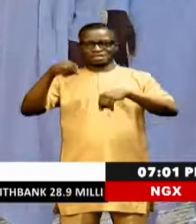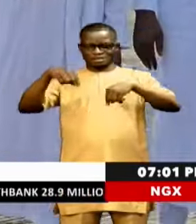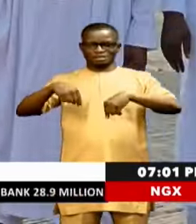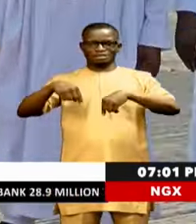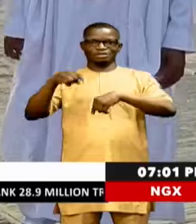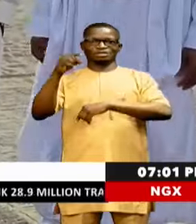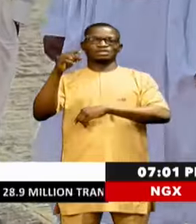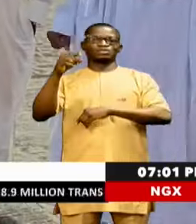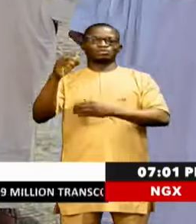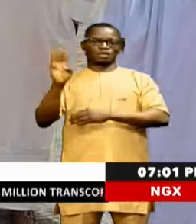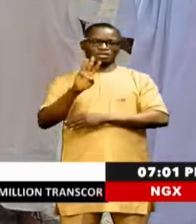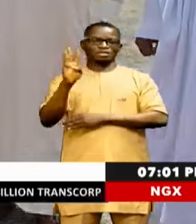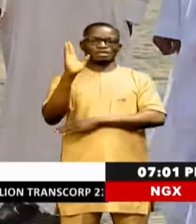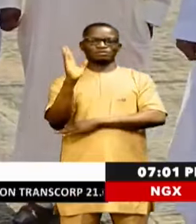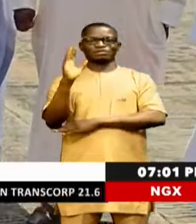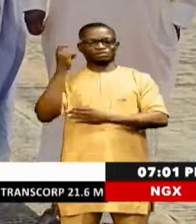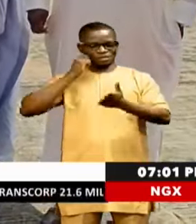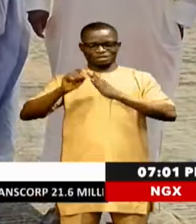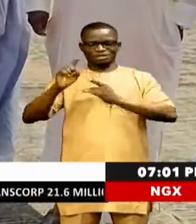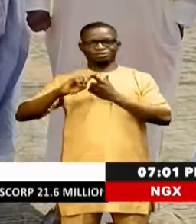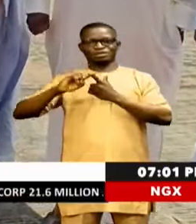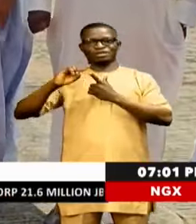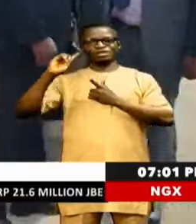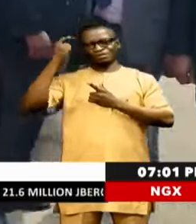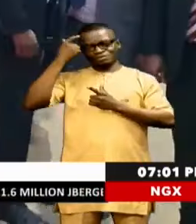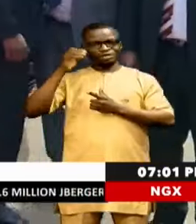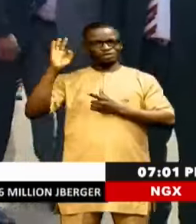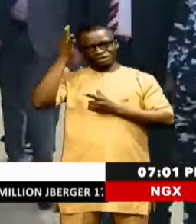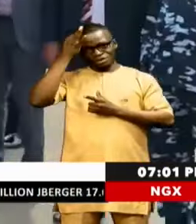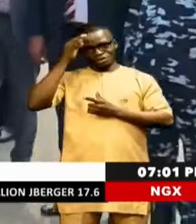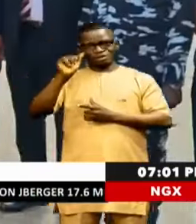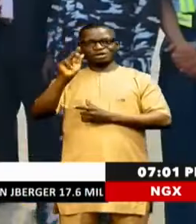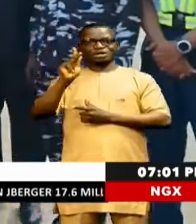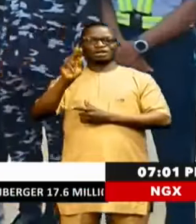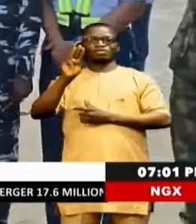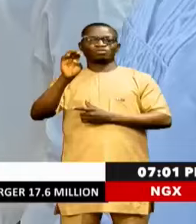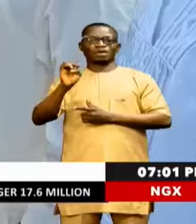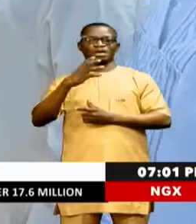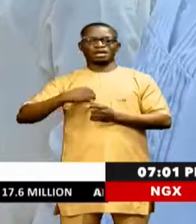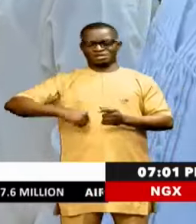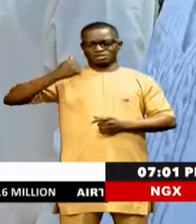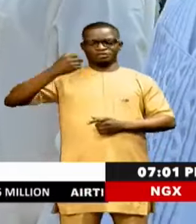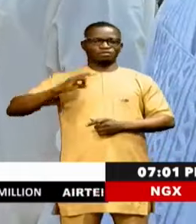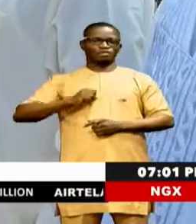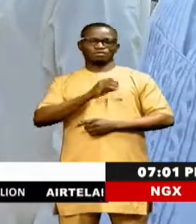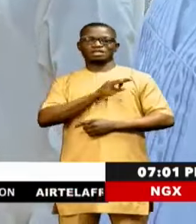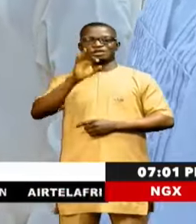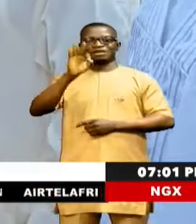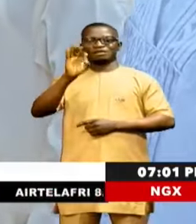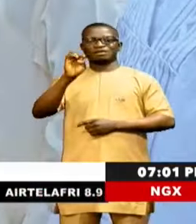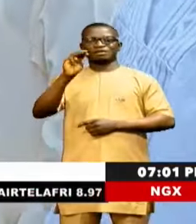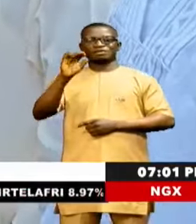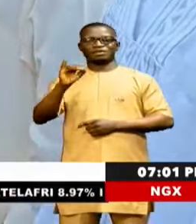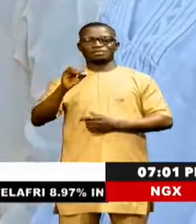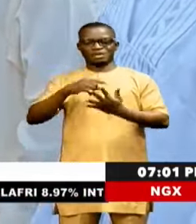Wednesday. Secretary to the government of the Federation, George Akume, and Chief of Staff, Femi Gbajabiamila,